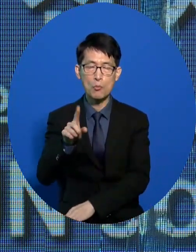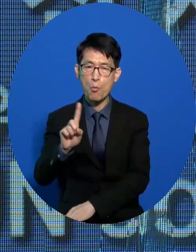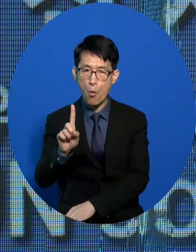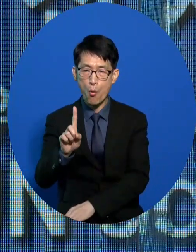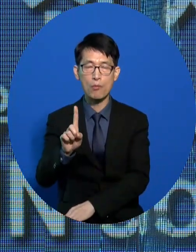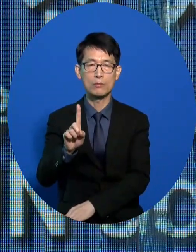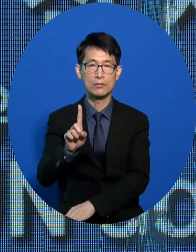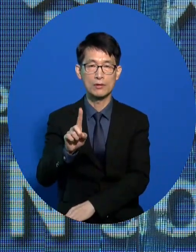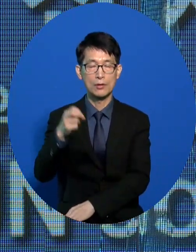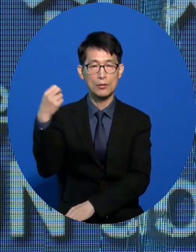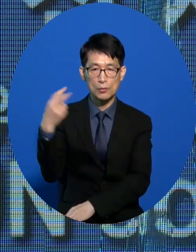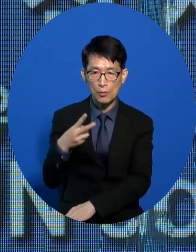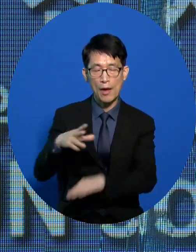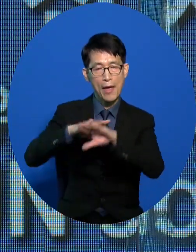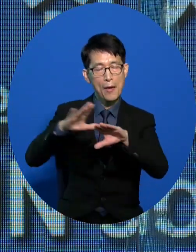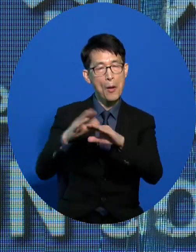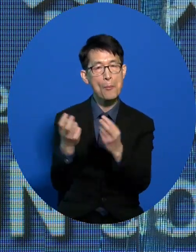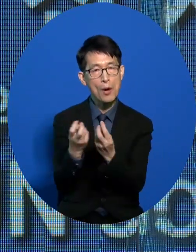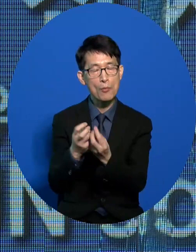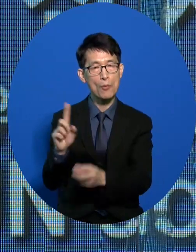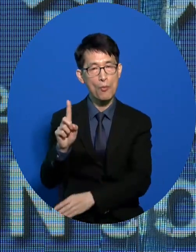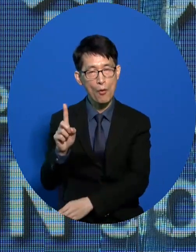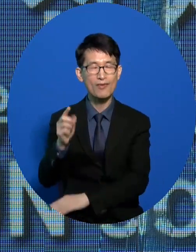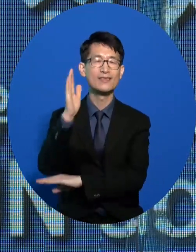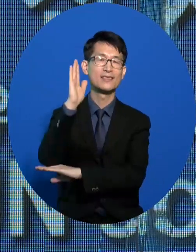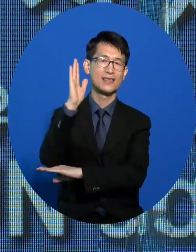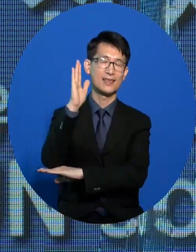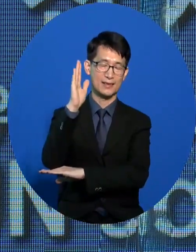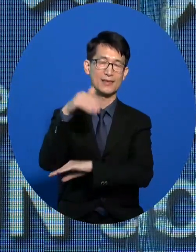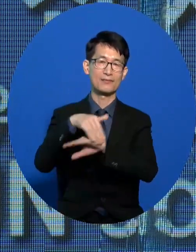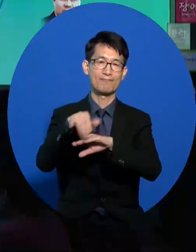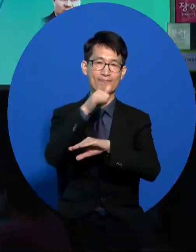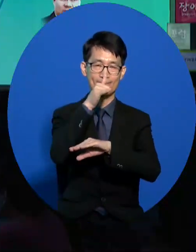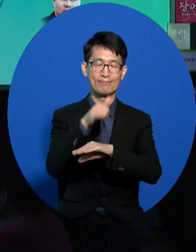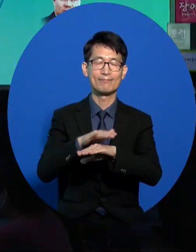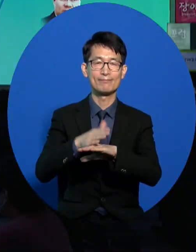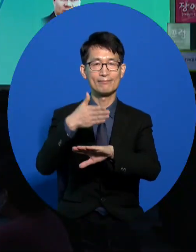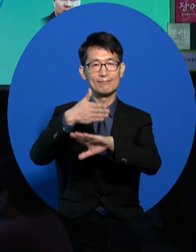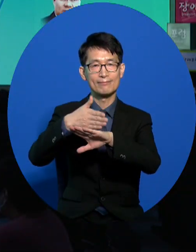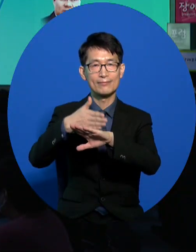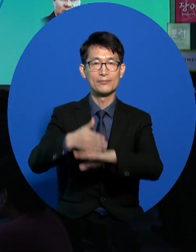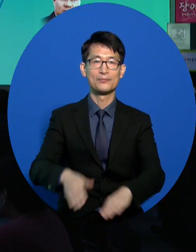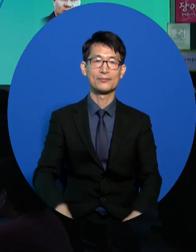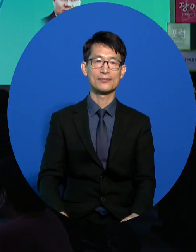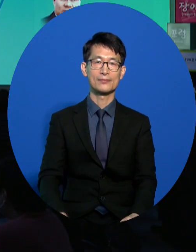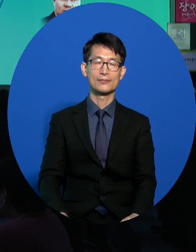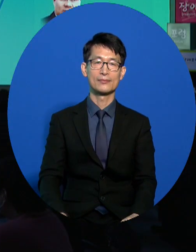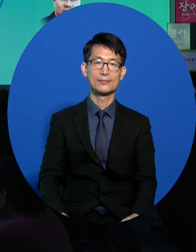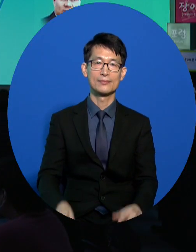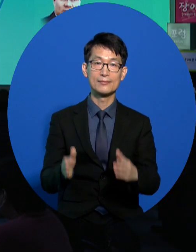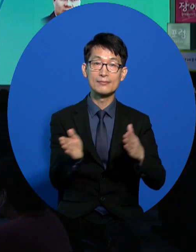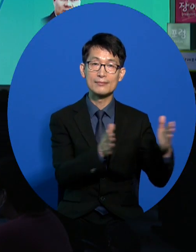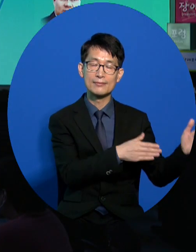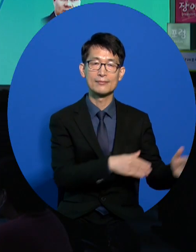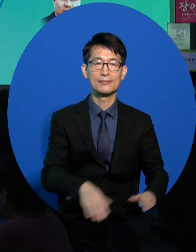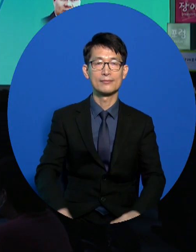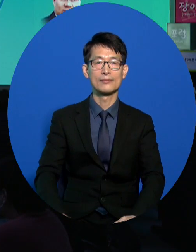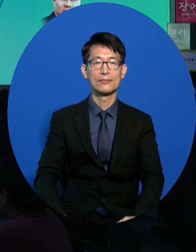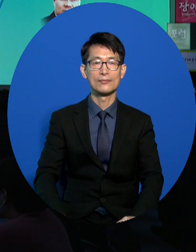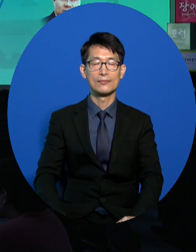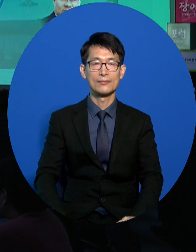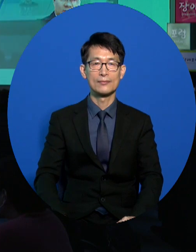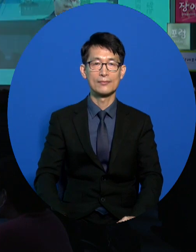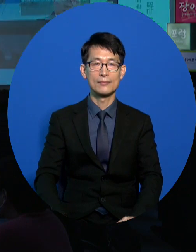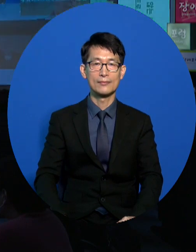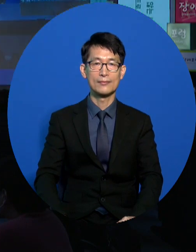I'd like to share with you stories and the technologies developed to resolve the existing issues that we face with regards to disability. Thank